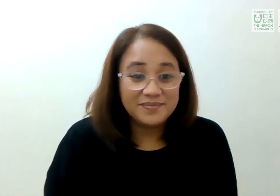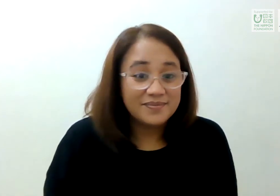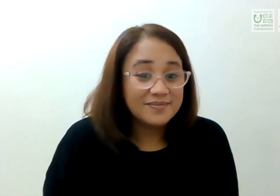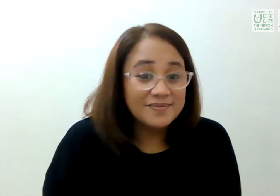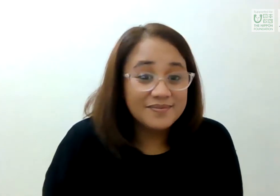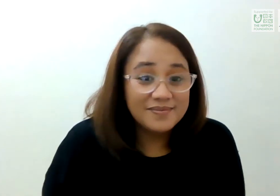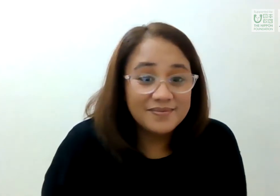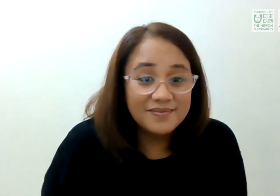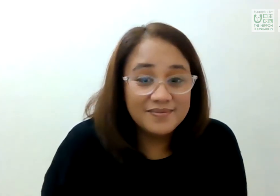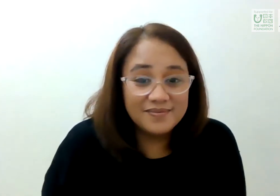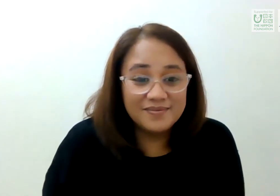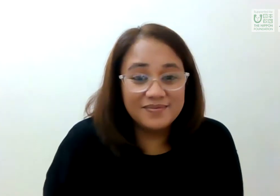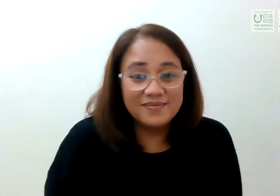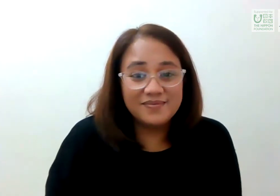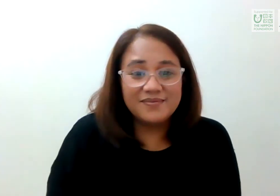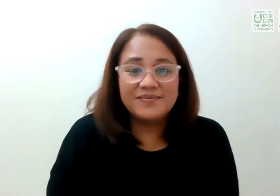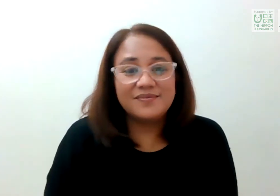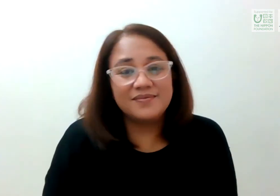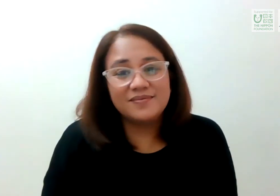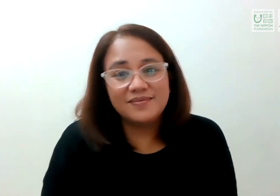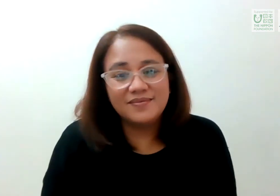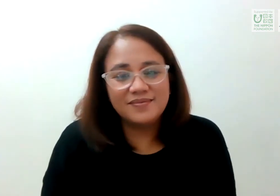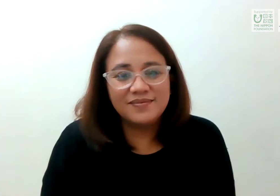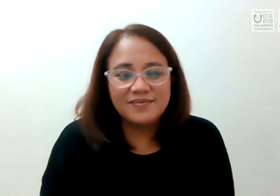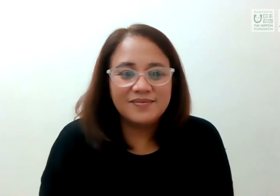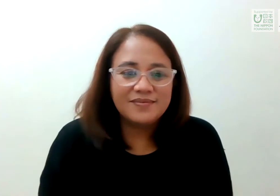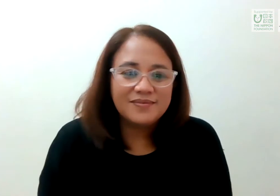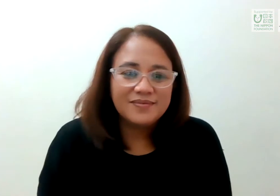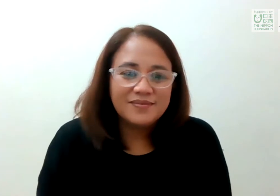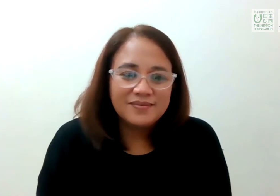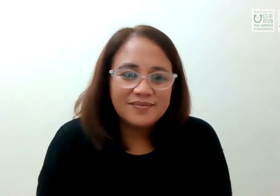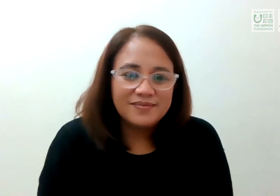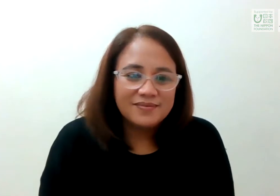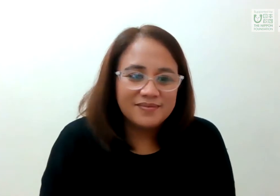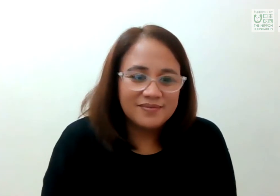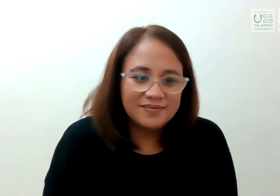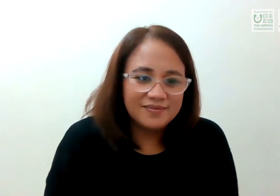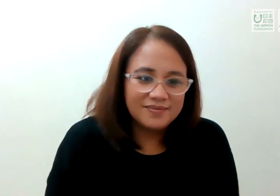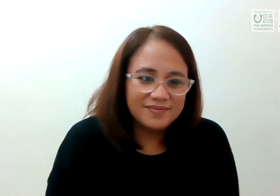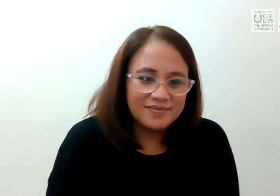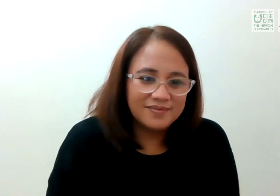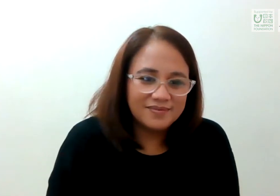But love is the verb, Yami's saying.